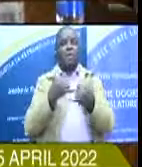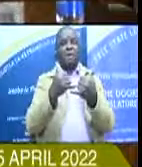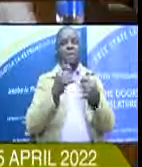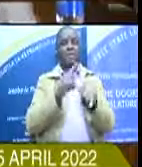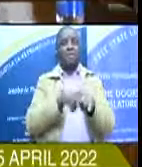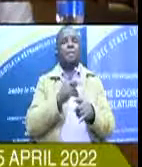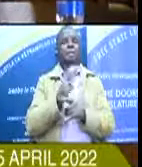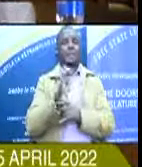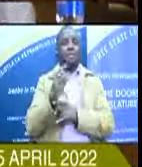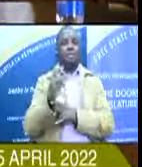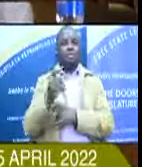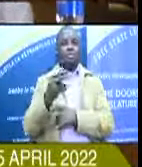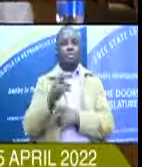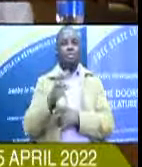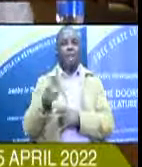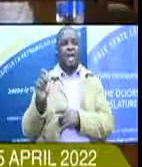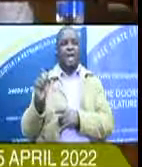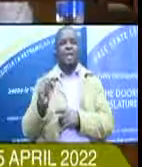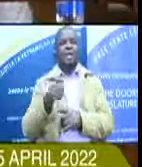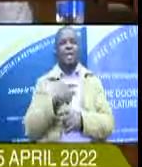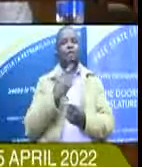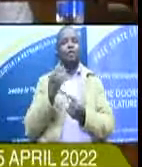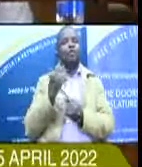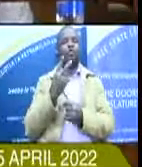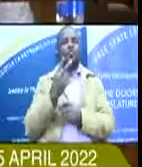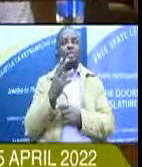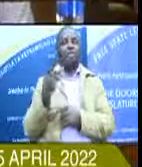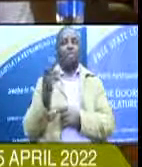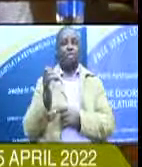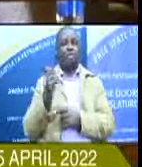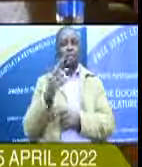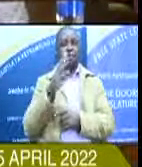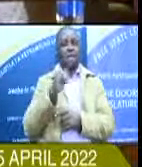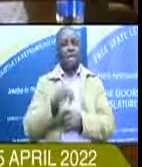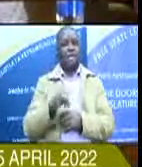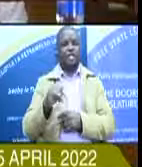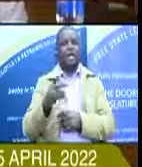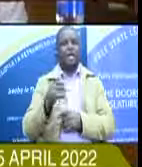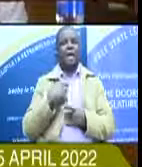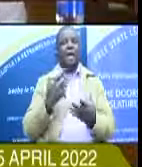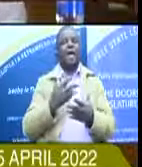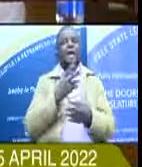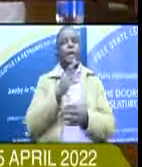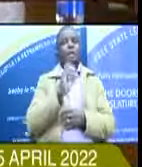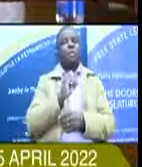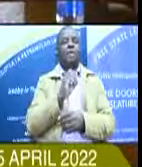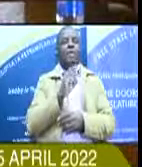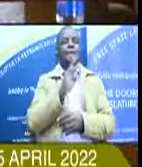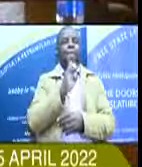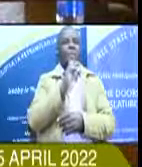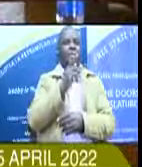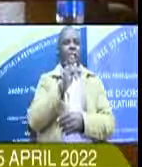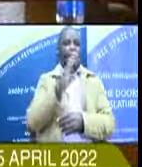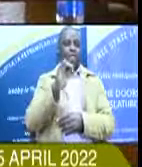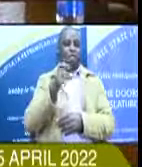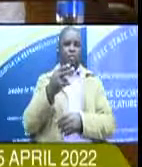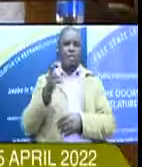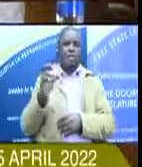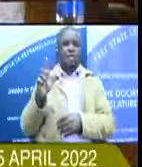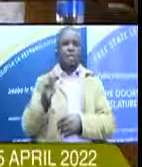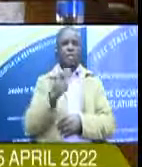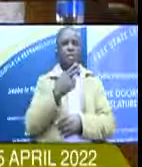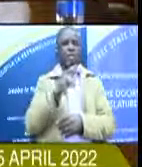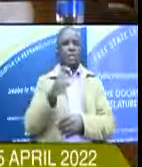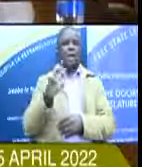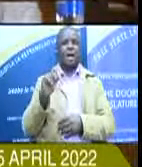Excellence Awards held on Thursday, 24th March 2022 at Beechwood Hotel in Ekurhuleni, where